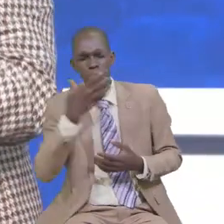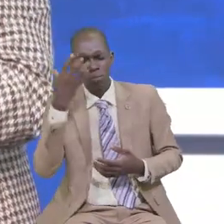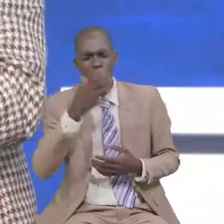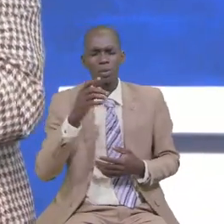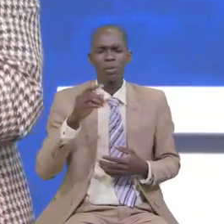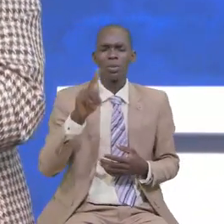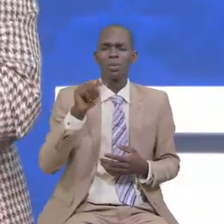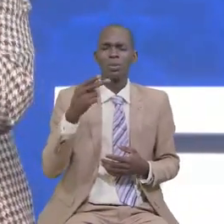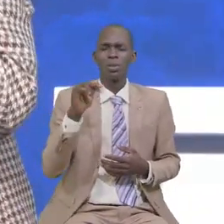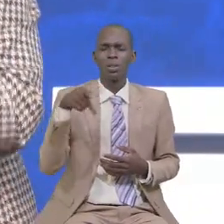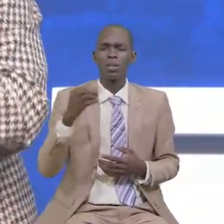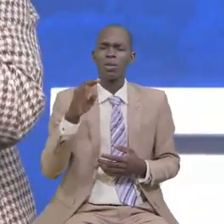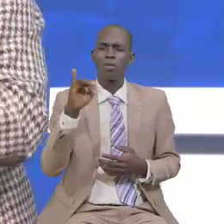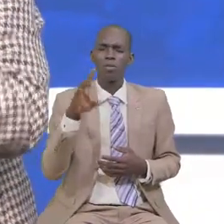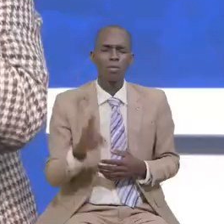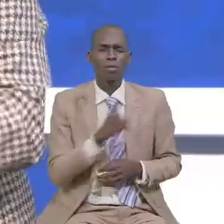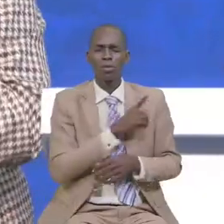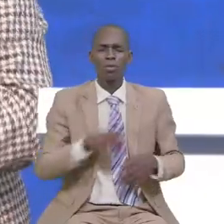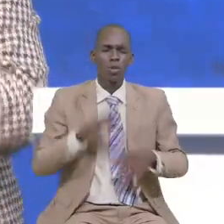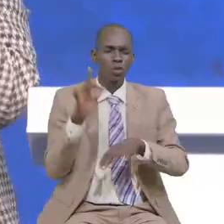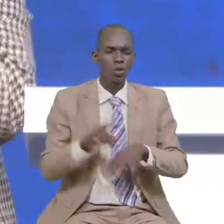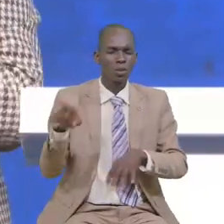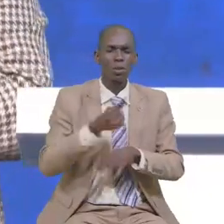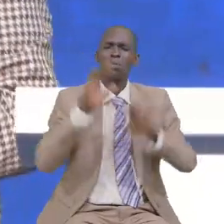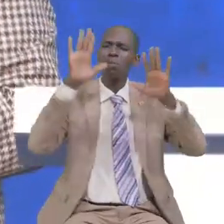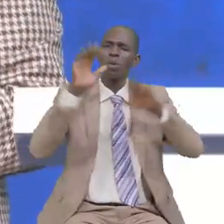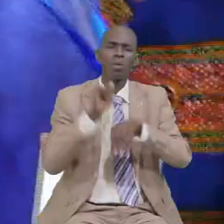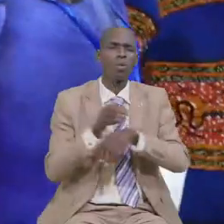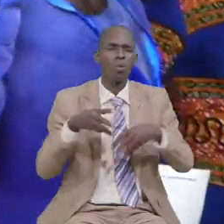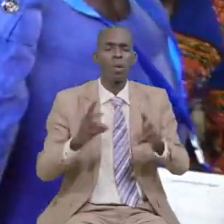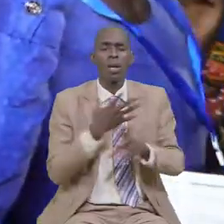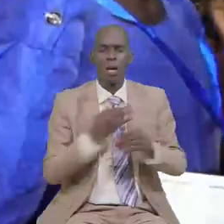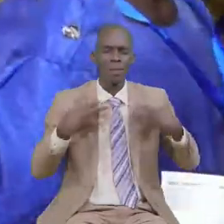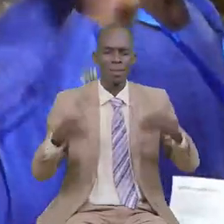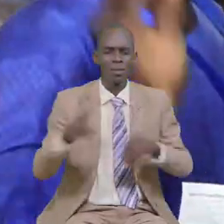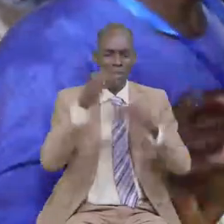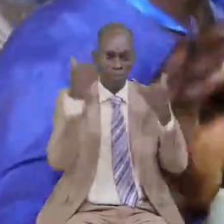them miraculously, heal them now in Jesus' name. Amen.